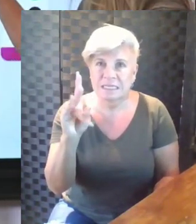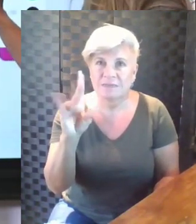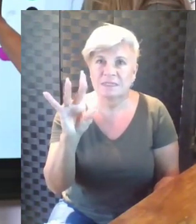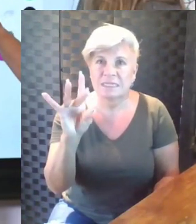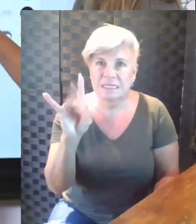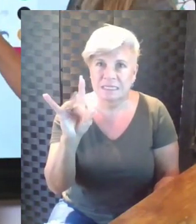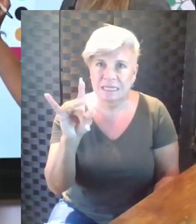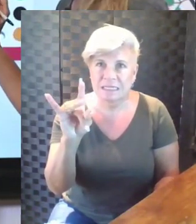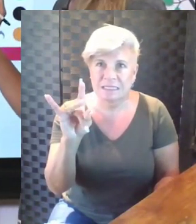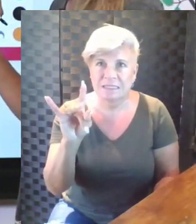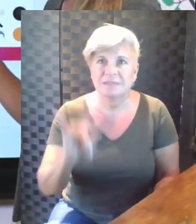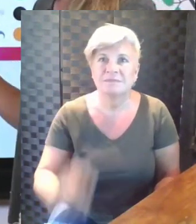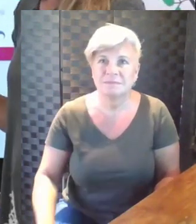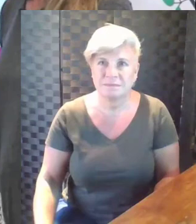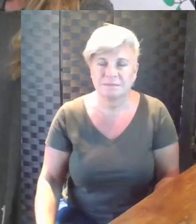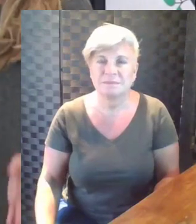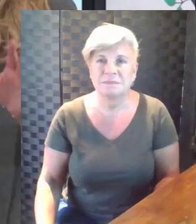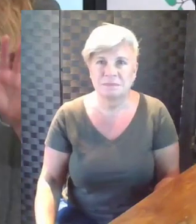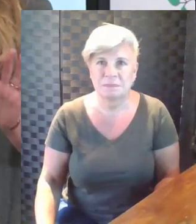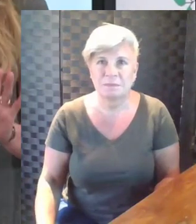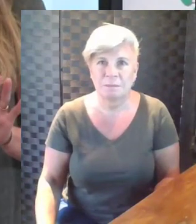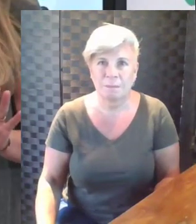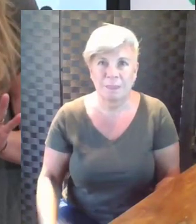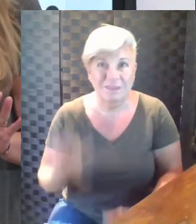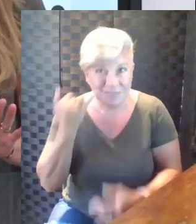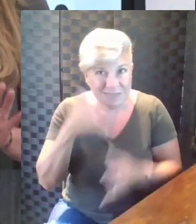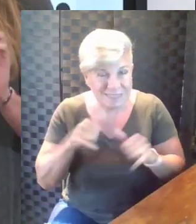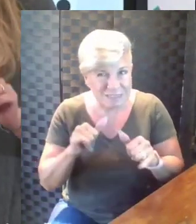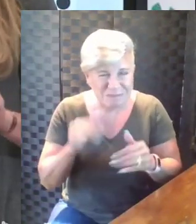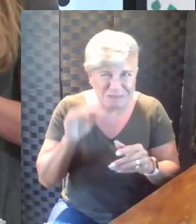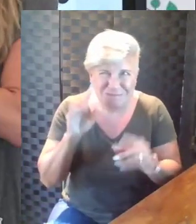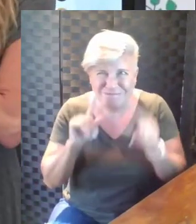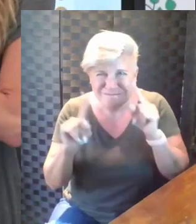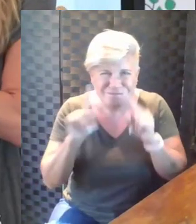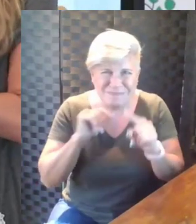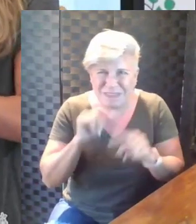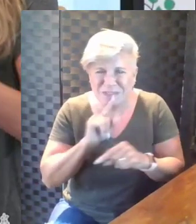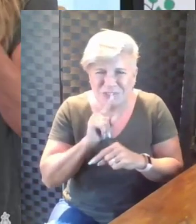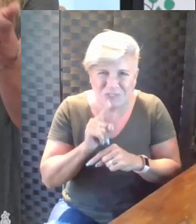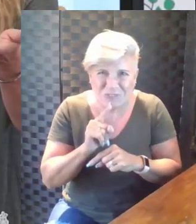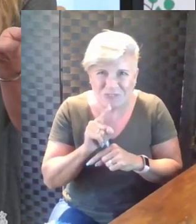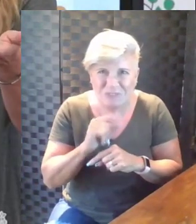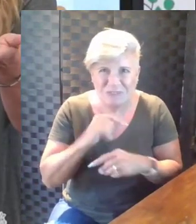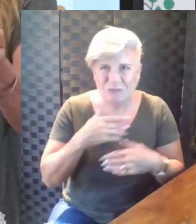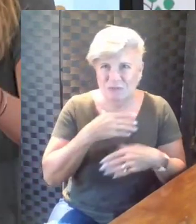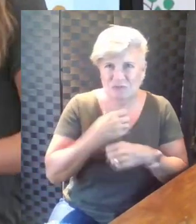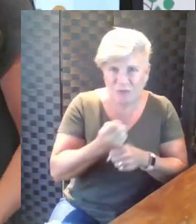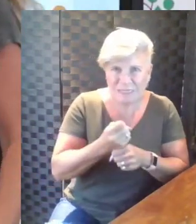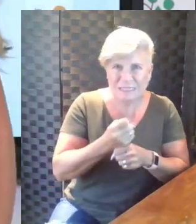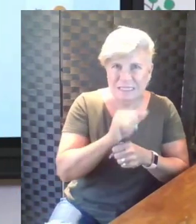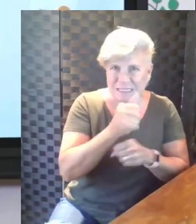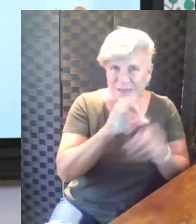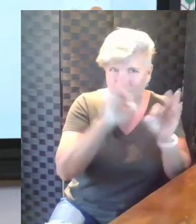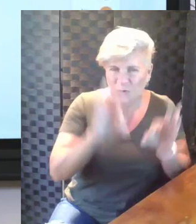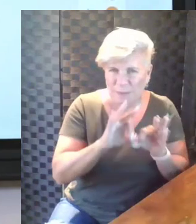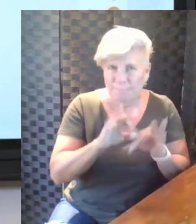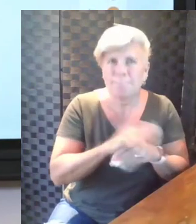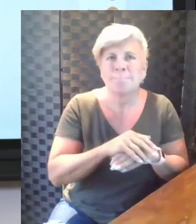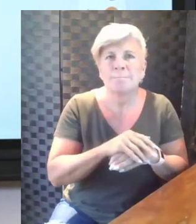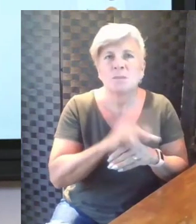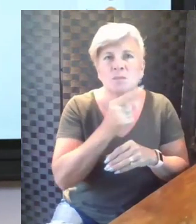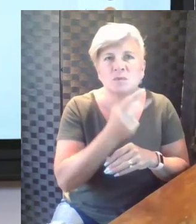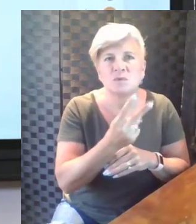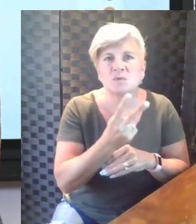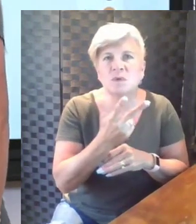16, 17, 18. Now, if you're still a little unsure and you're not ready to trust that 10 frame yet, let's go ahead and count it and make sure.